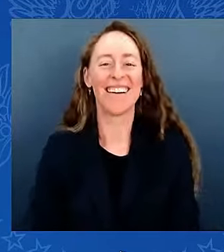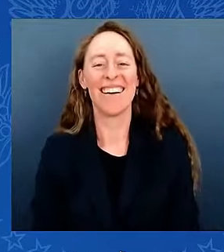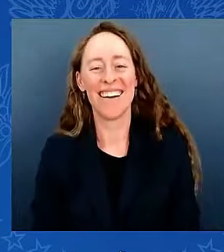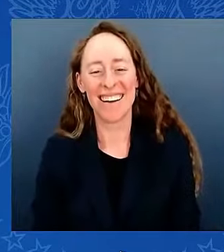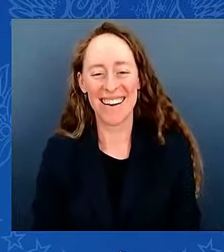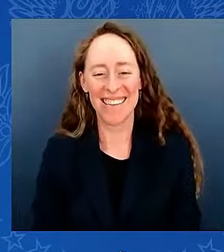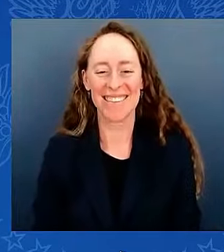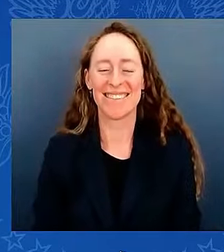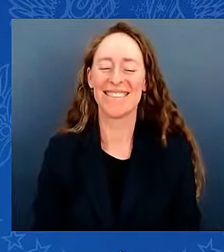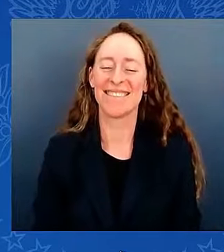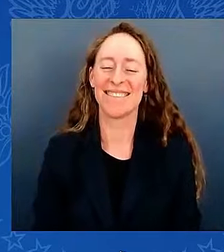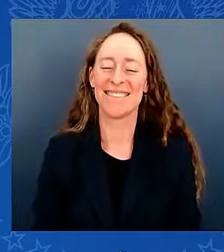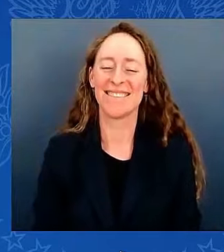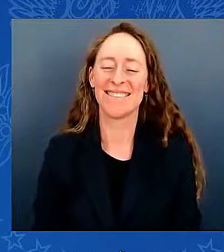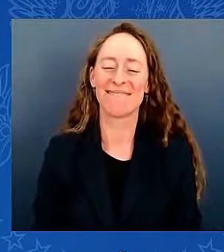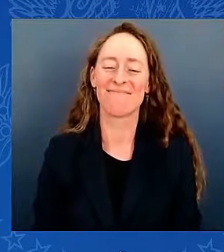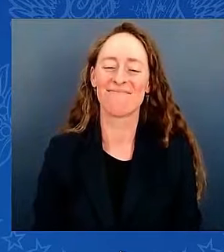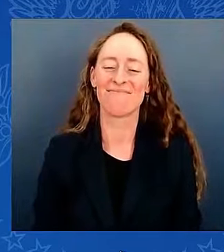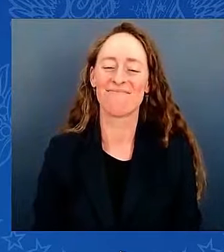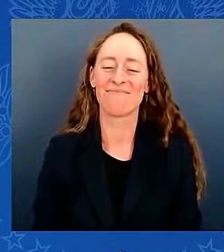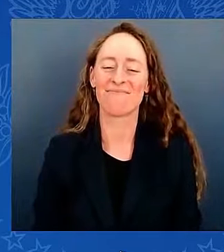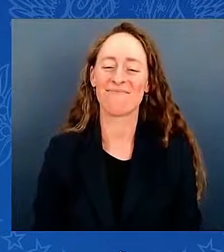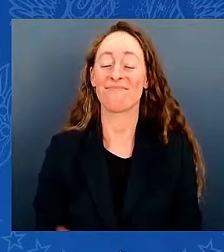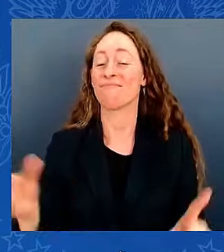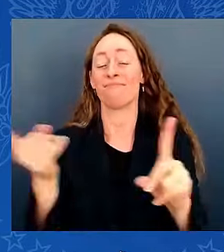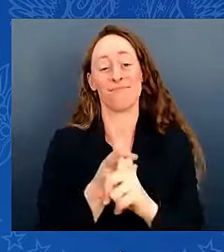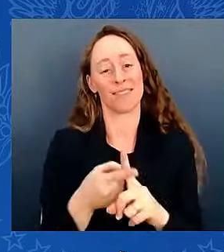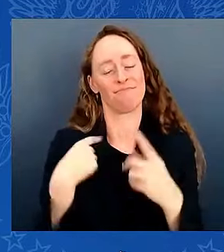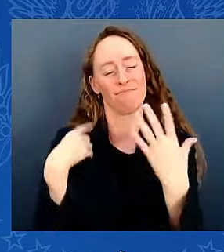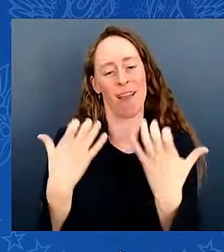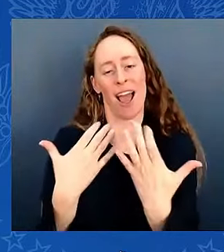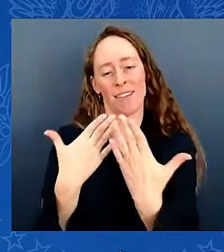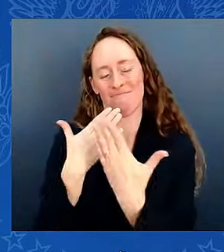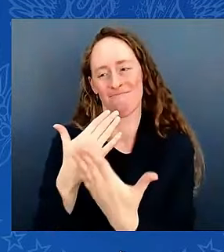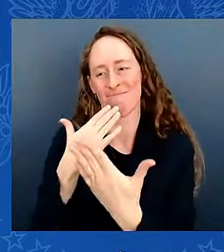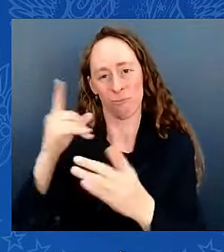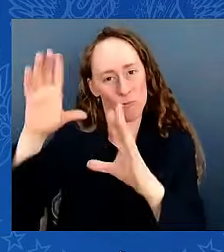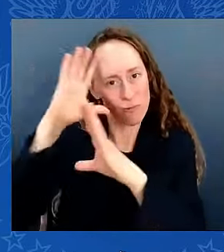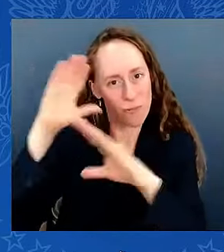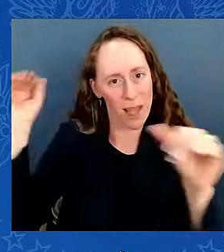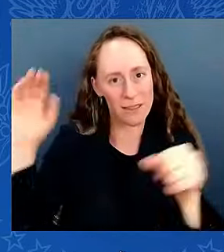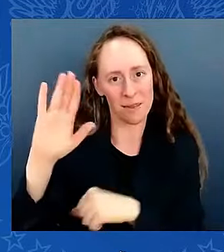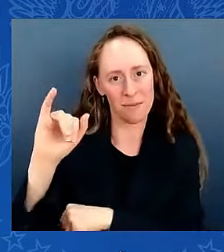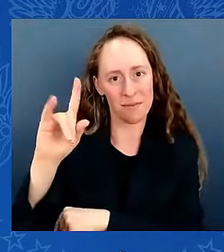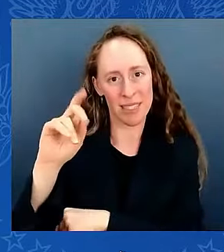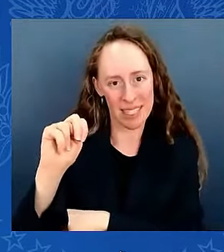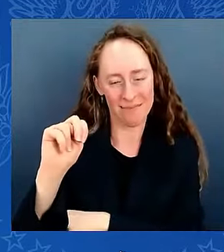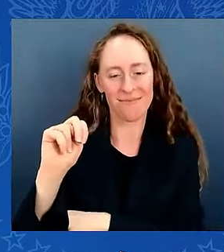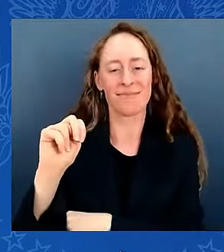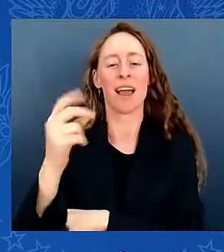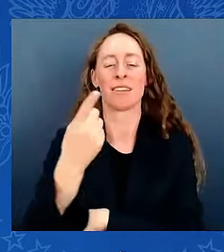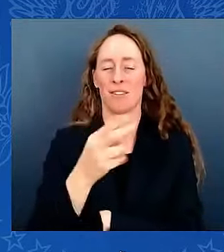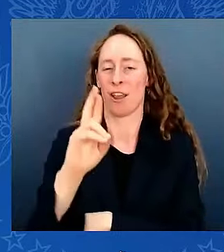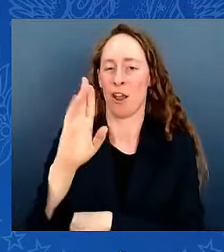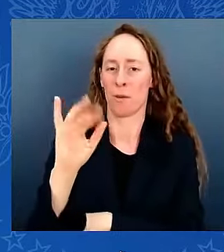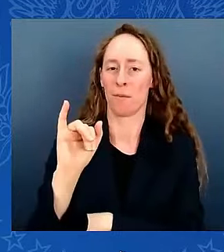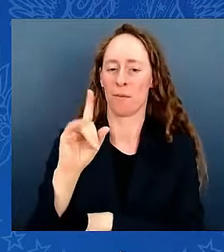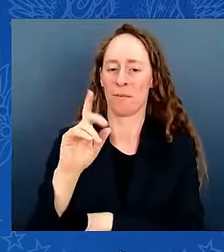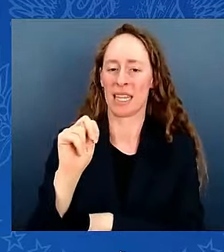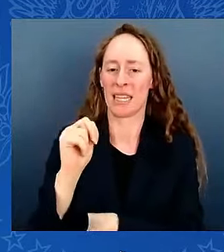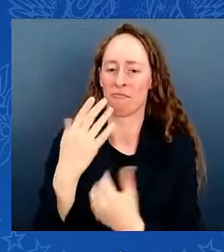have to start by thanking President Biden and Dr. Jill Biden for the warm invitation to this historic